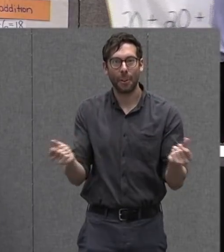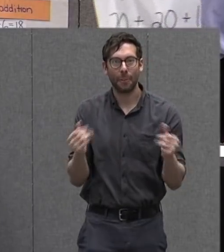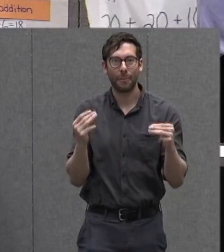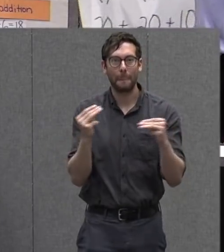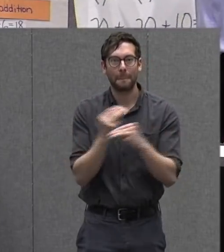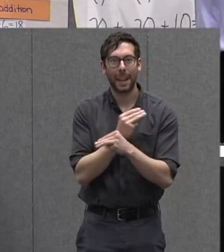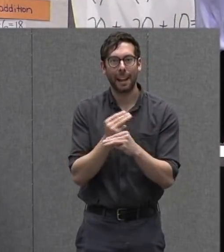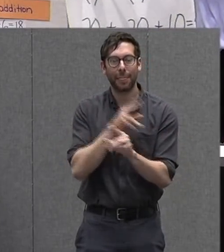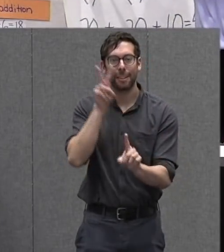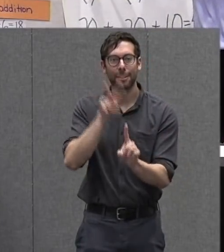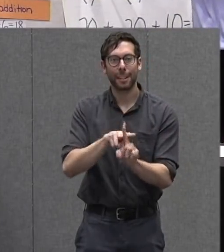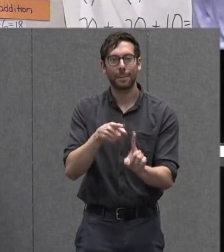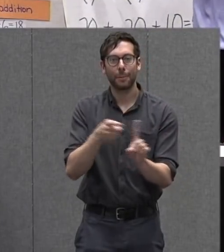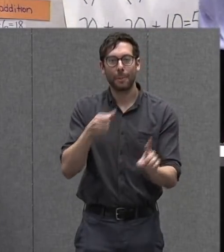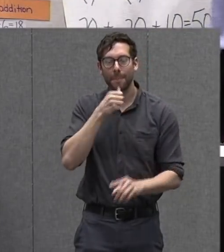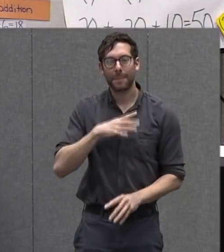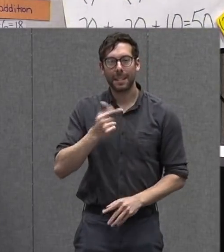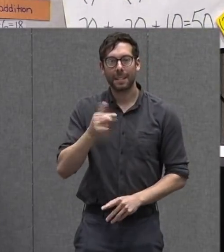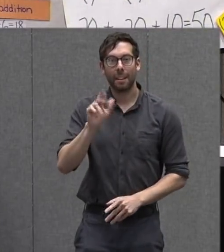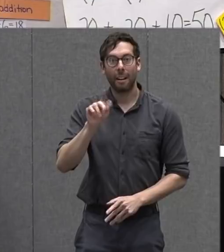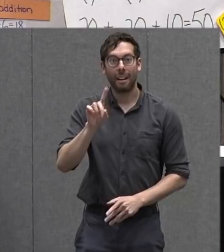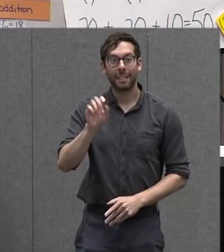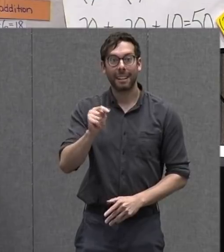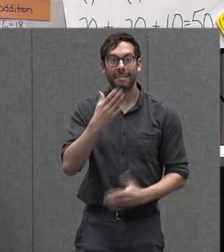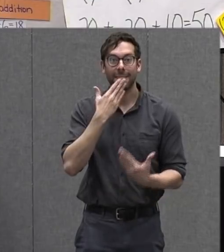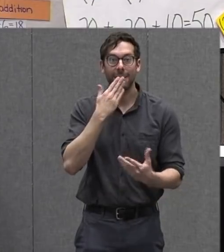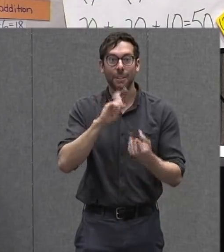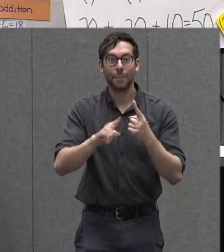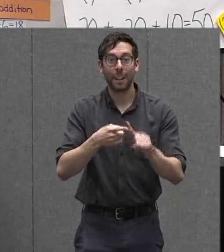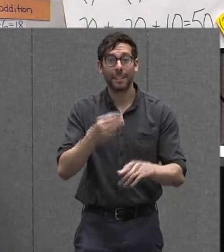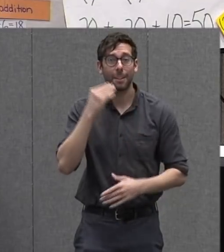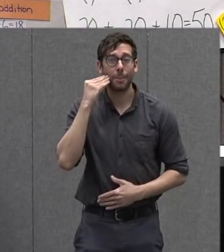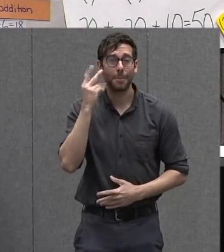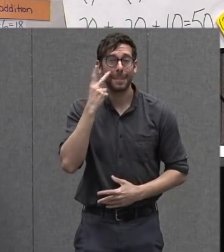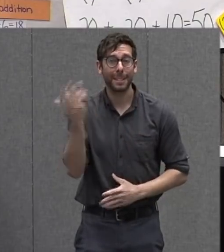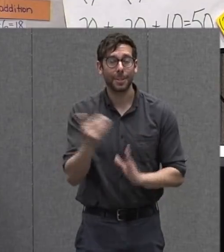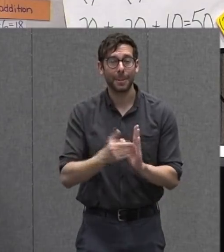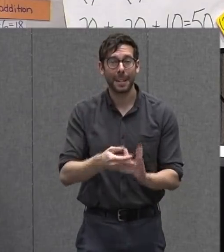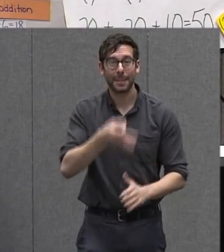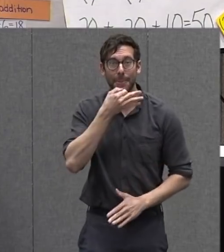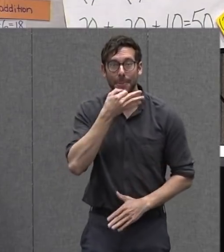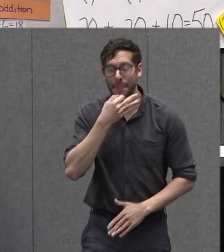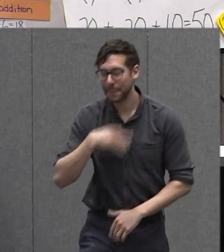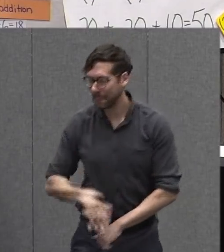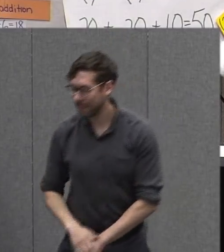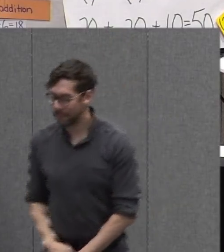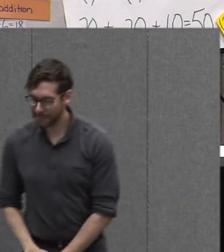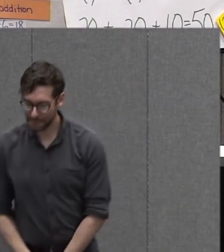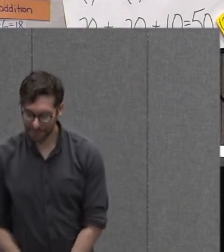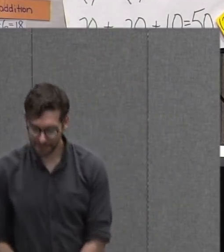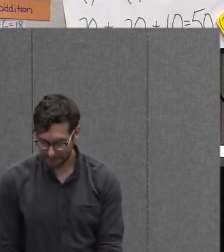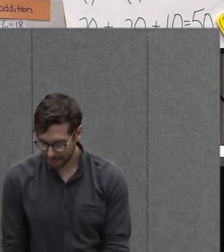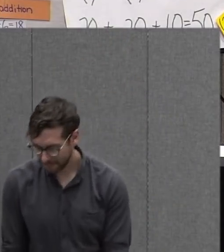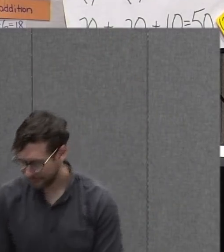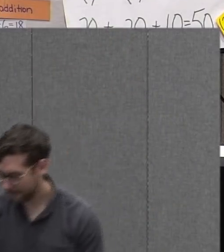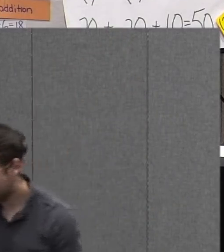home, and I hope to see you again soon. Hello, everyone. So, again, my name is Mrs.